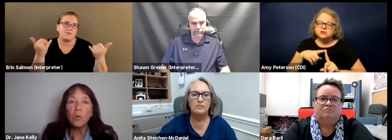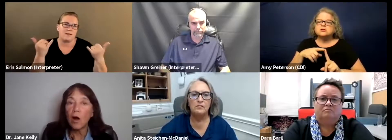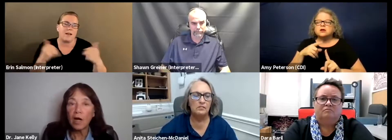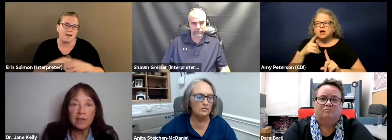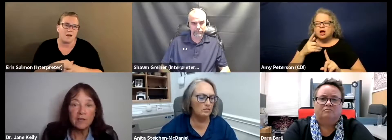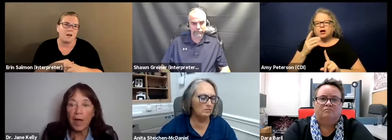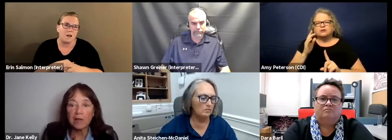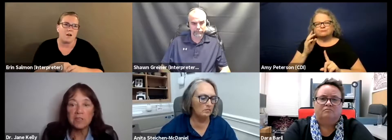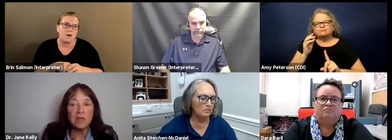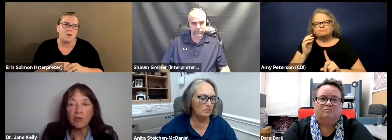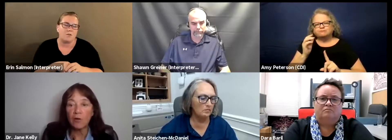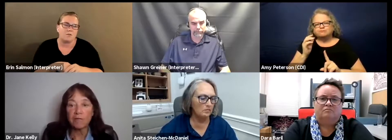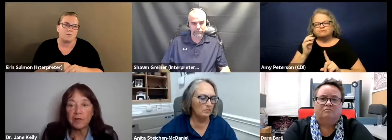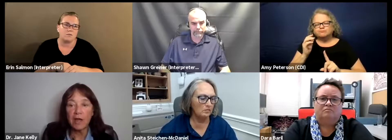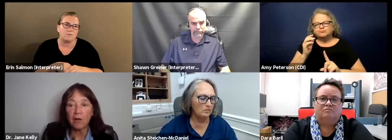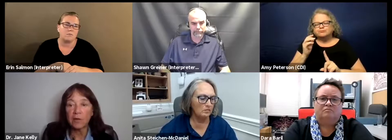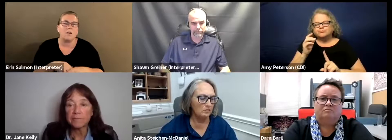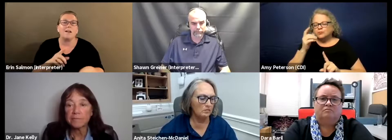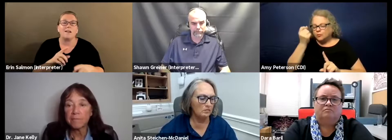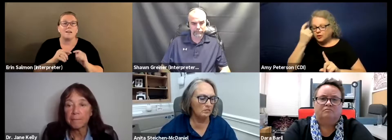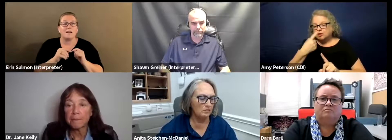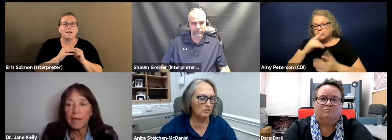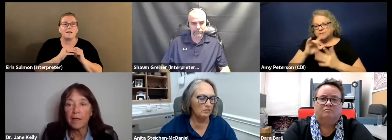if you were on it in the past and you're off it now.